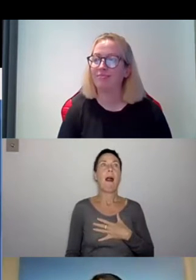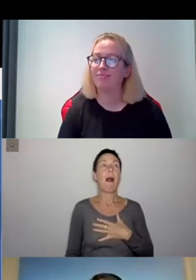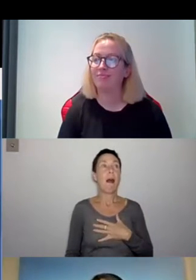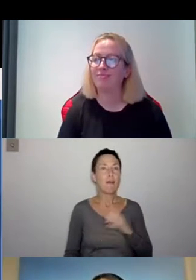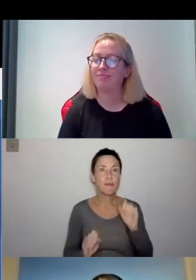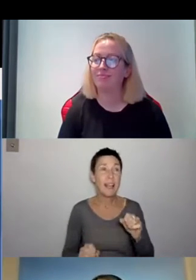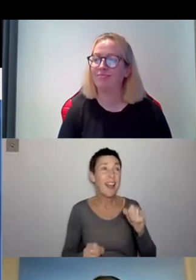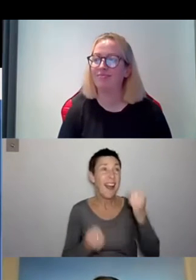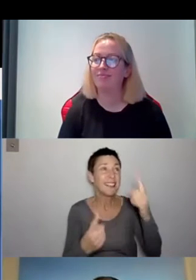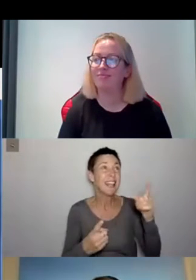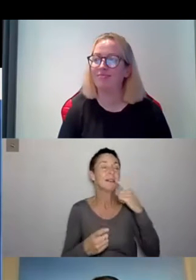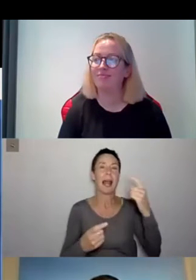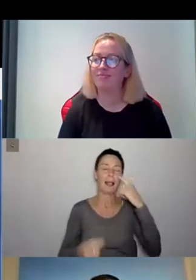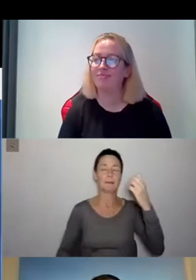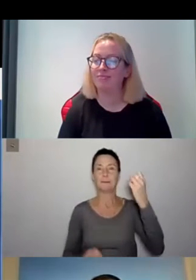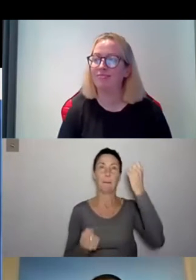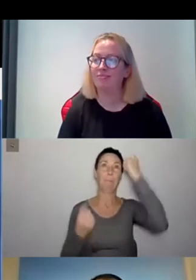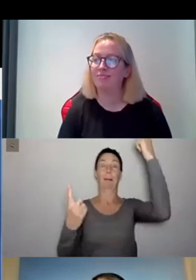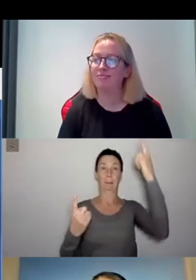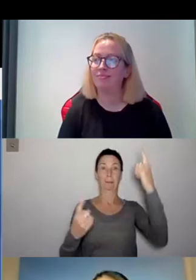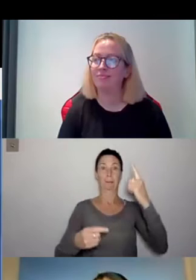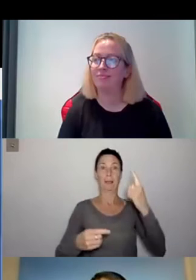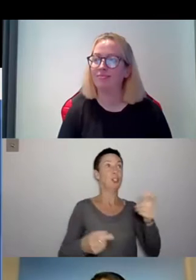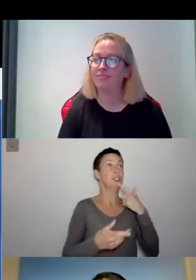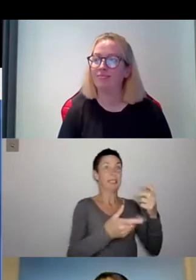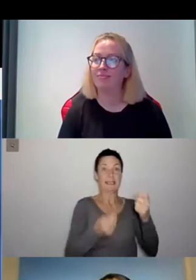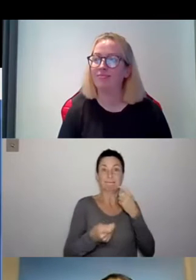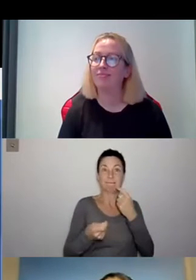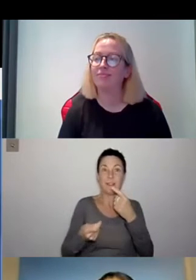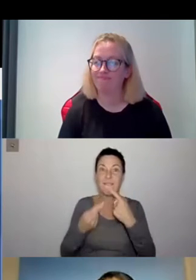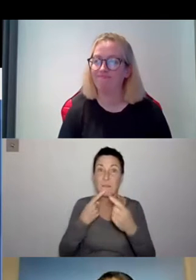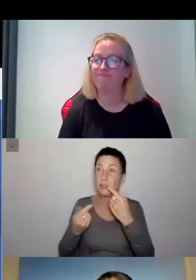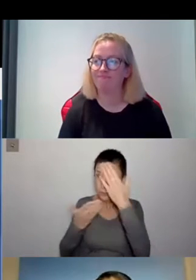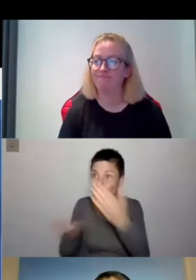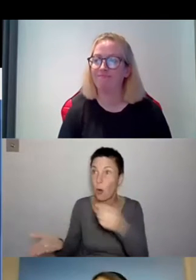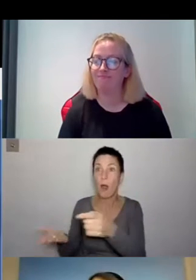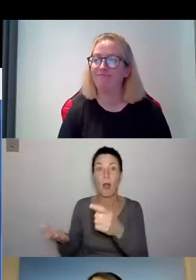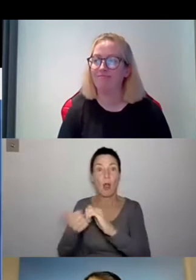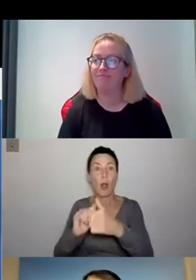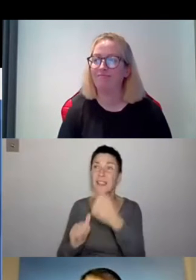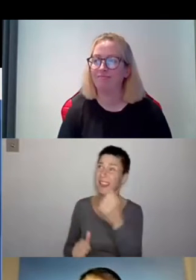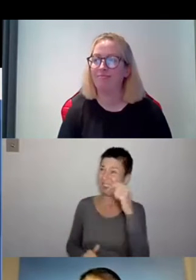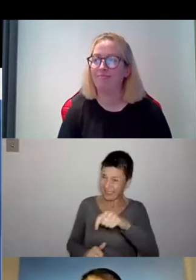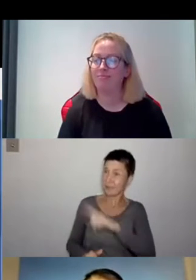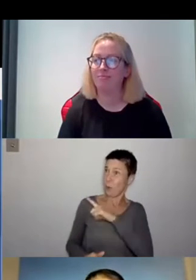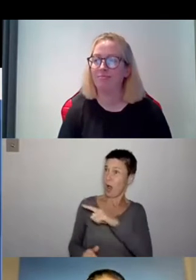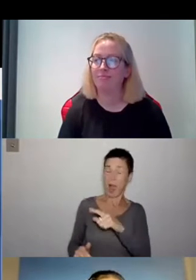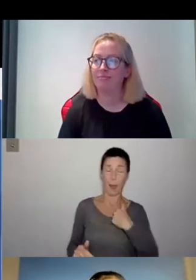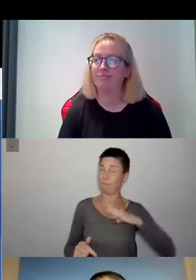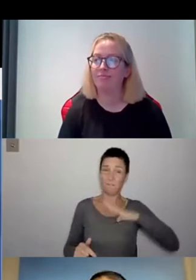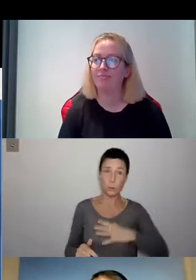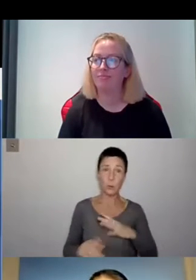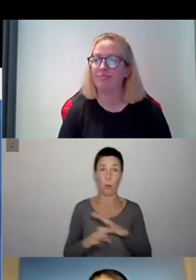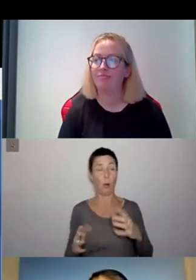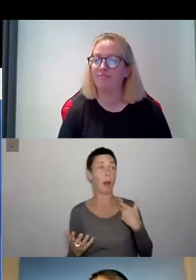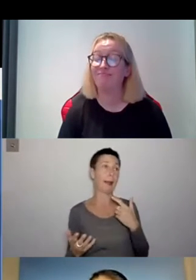for her, and she was able to take it to her colleagues and say, see, this is why. So it's not me being,